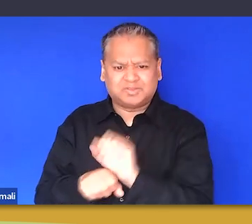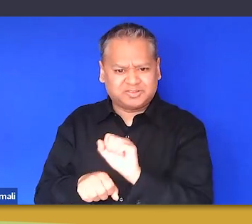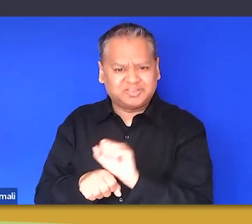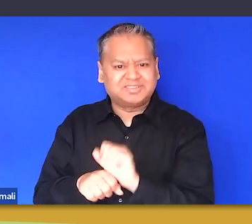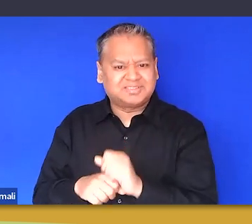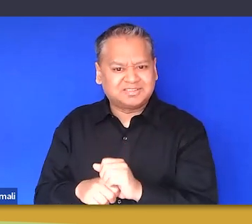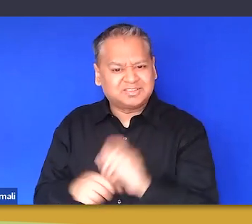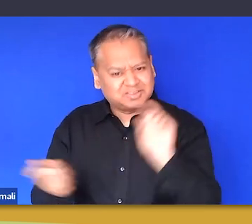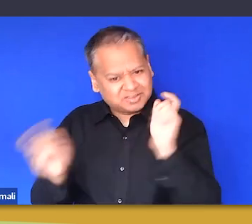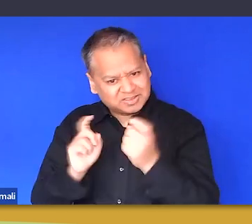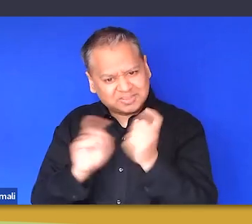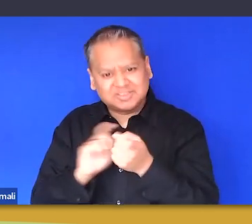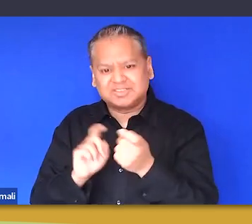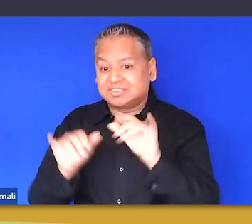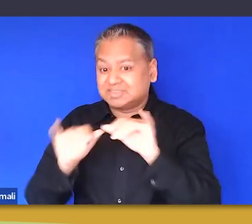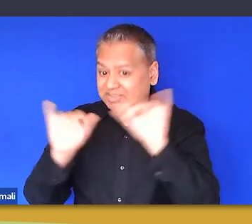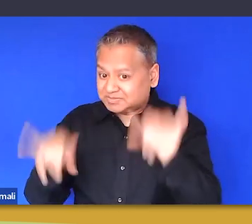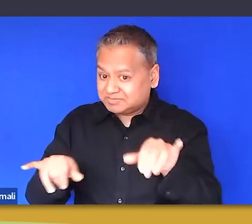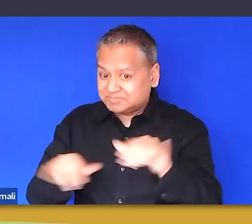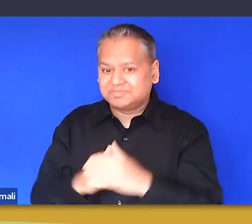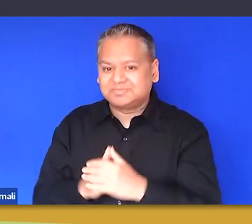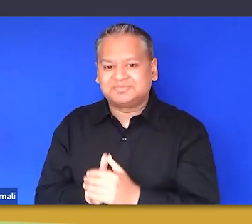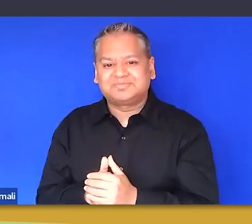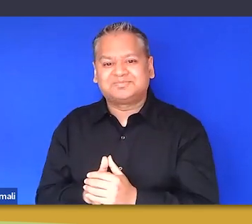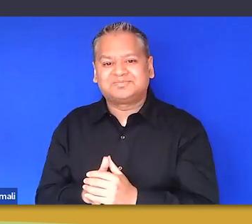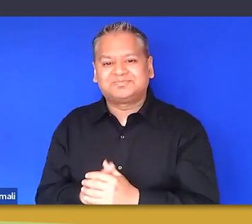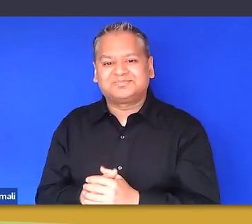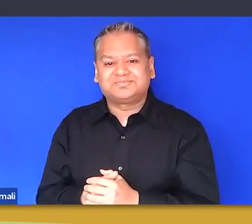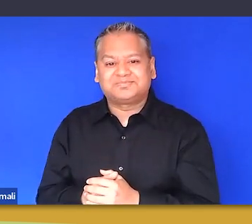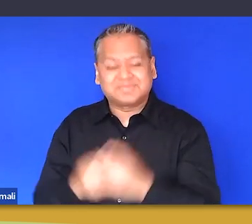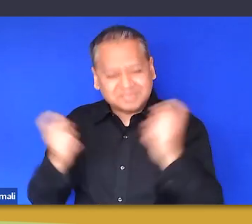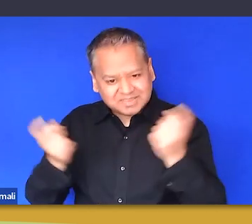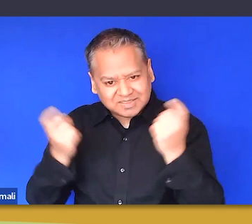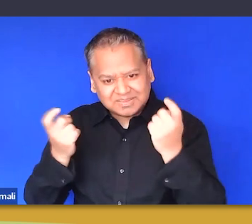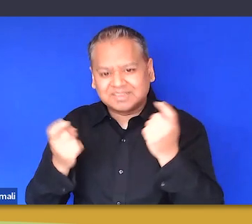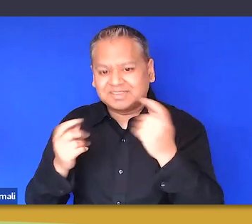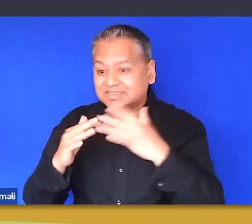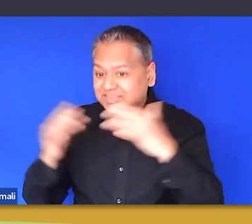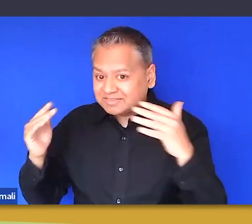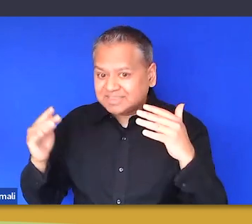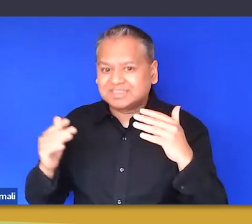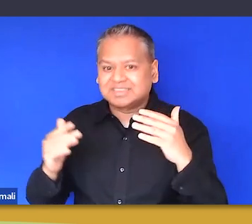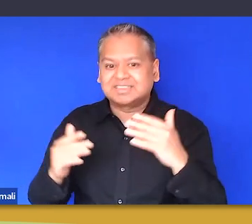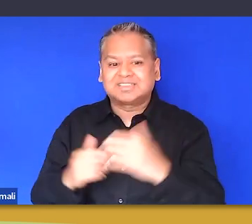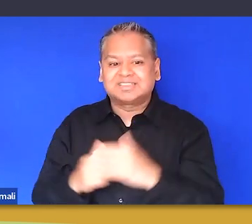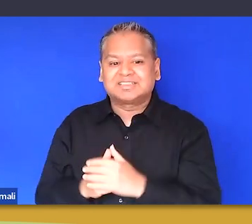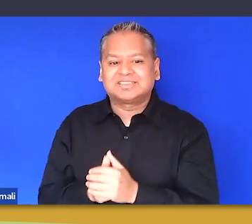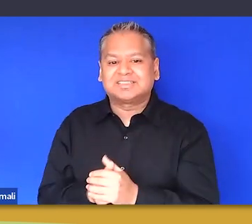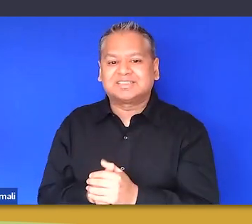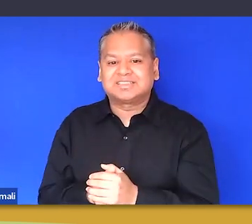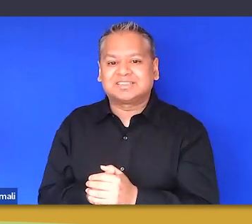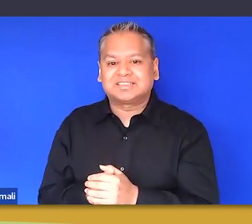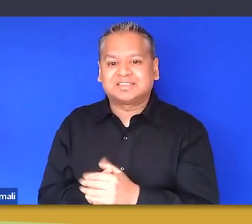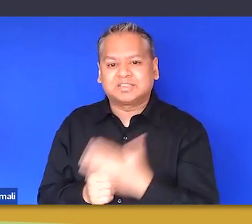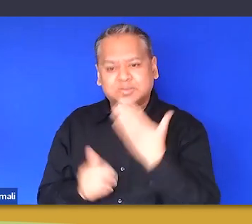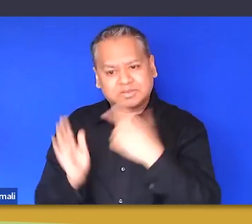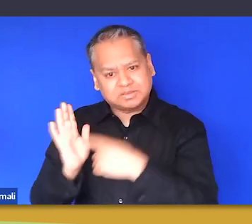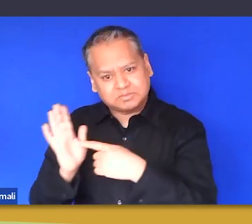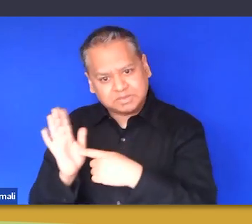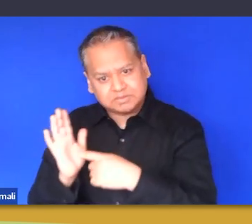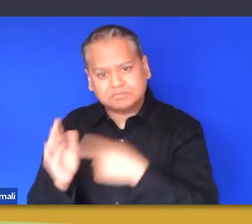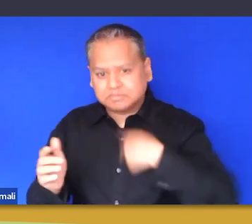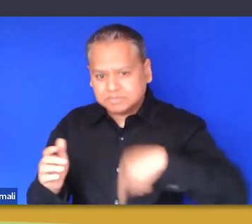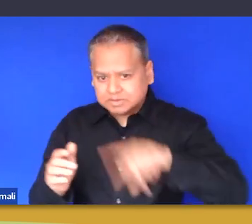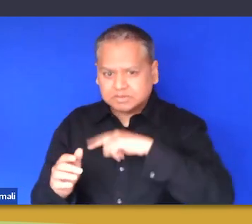diverse communities. You and they are inspirational examples of how we should treat each other with kindness, dignity,